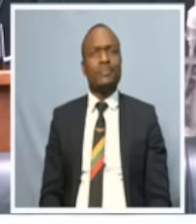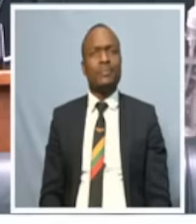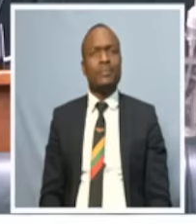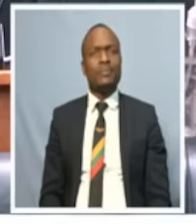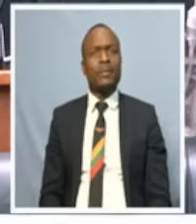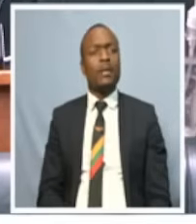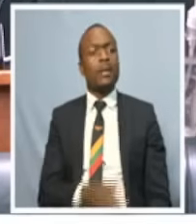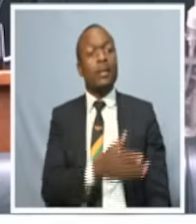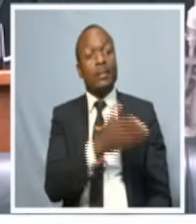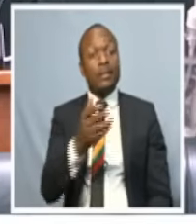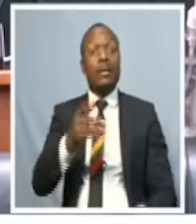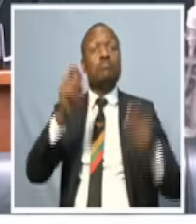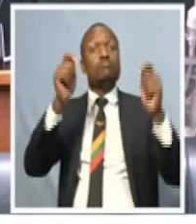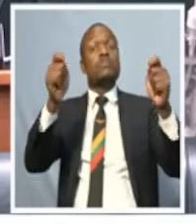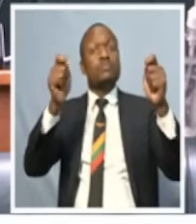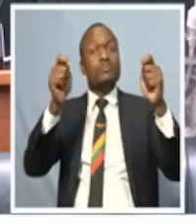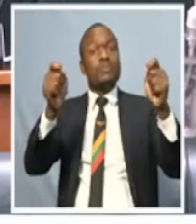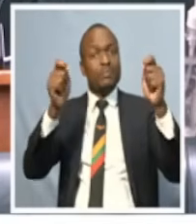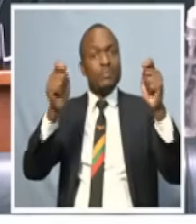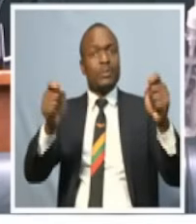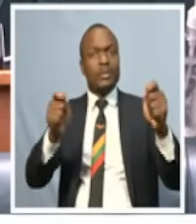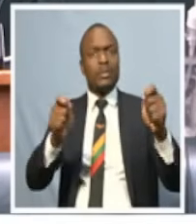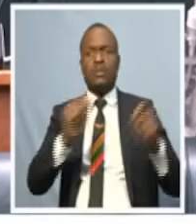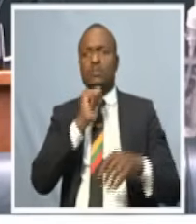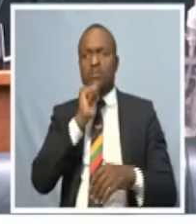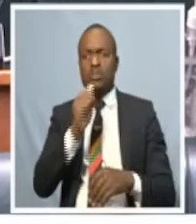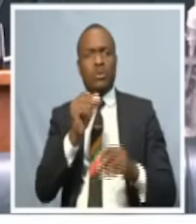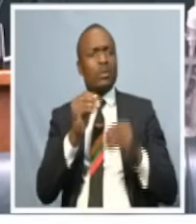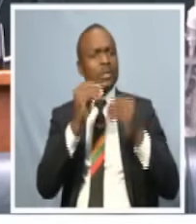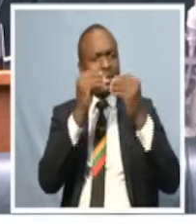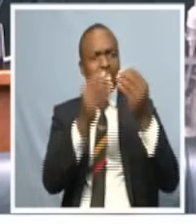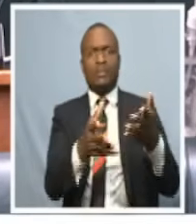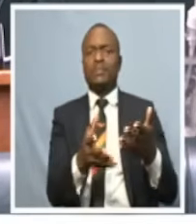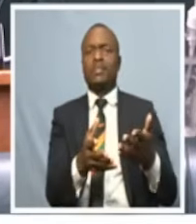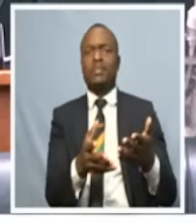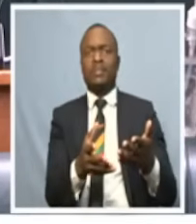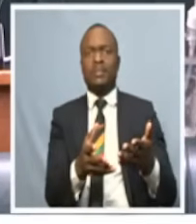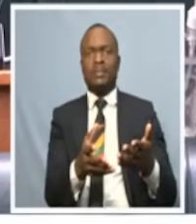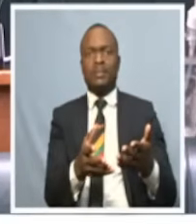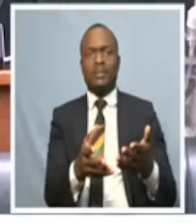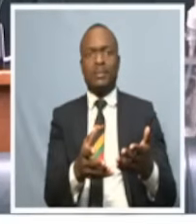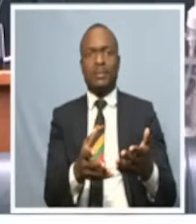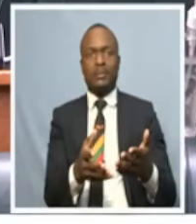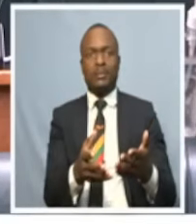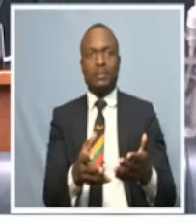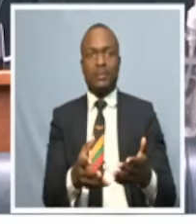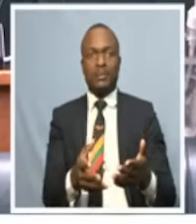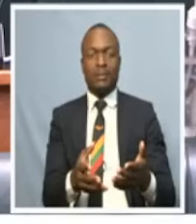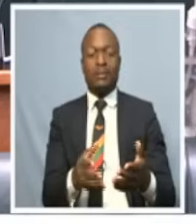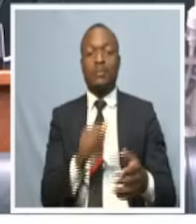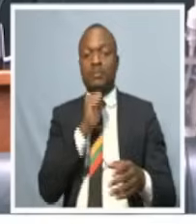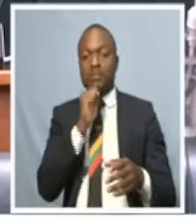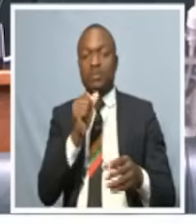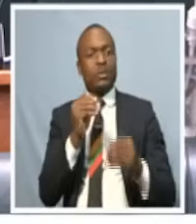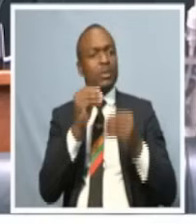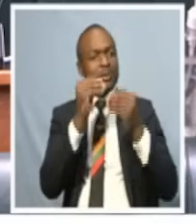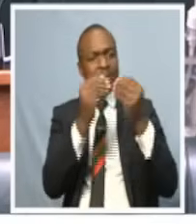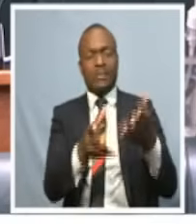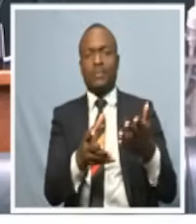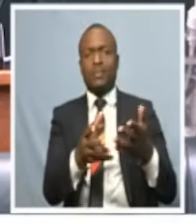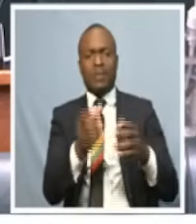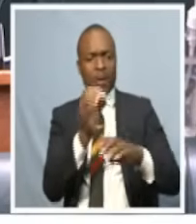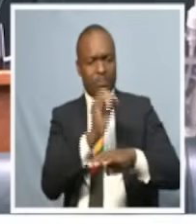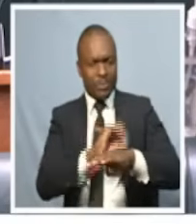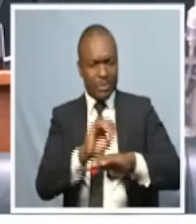They are protesting that they have not been given, they have not been given